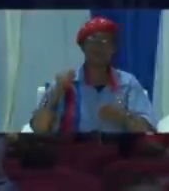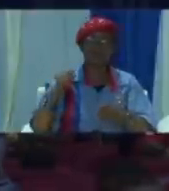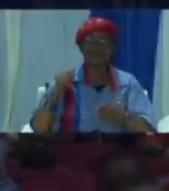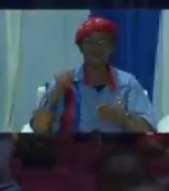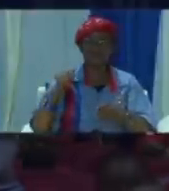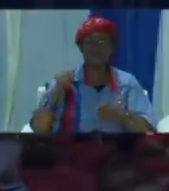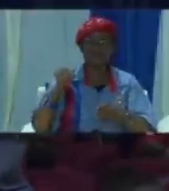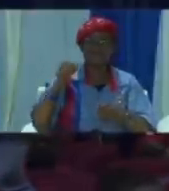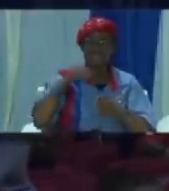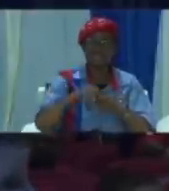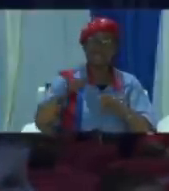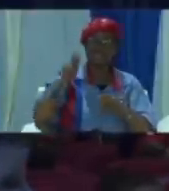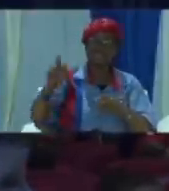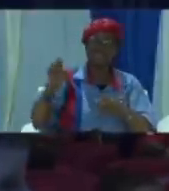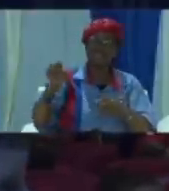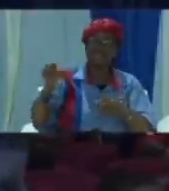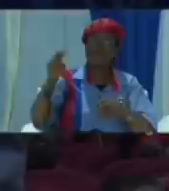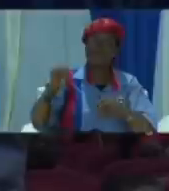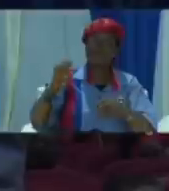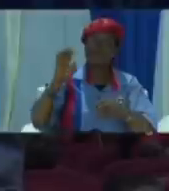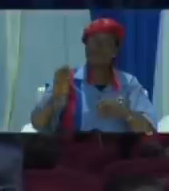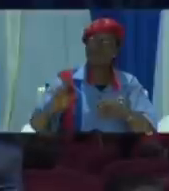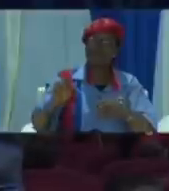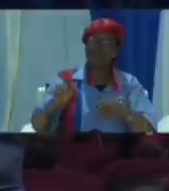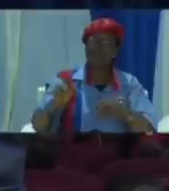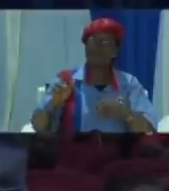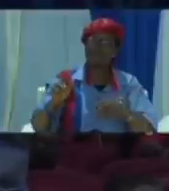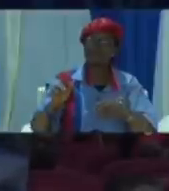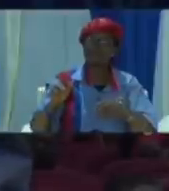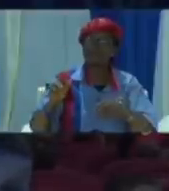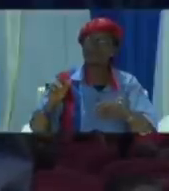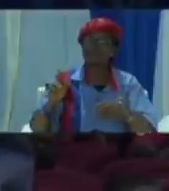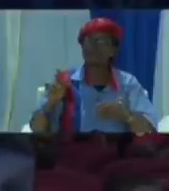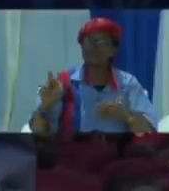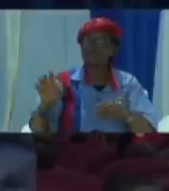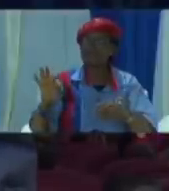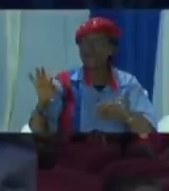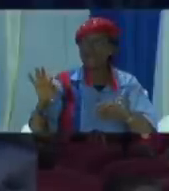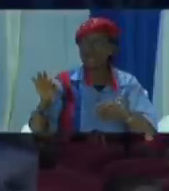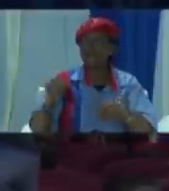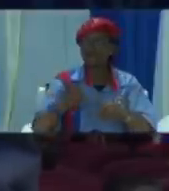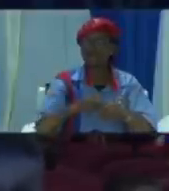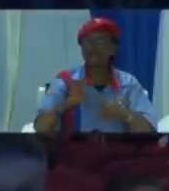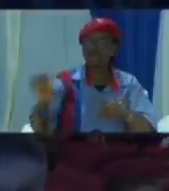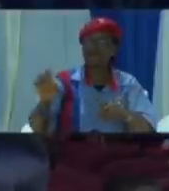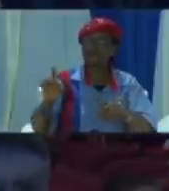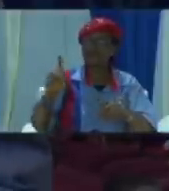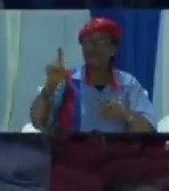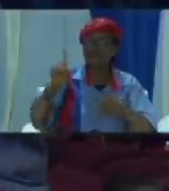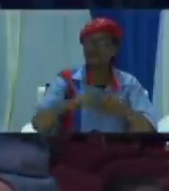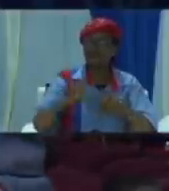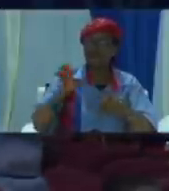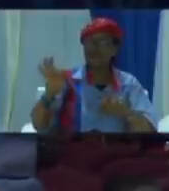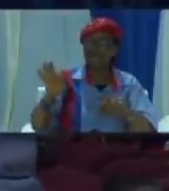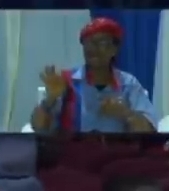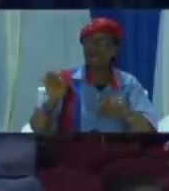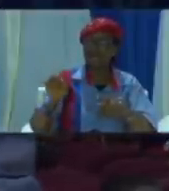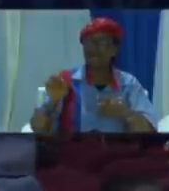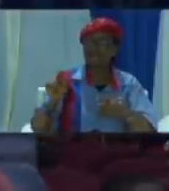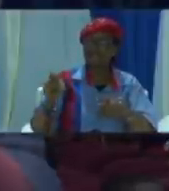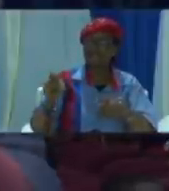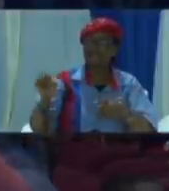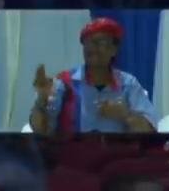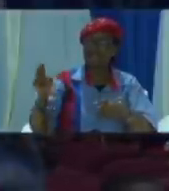In Genesis chapter 39. In Genesis 39. From verse 1 to 9. That is a kinesis question. Genesis 39. In